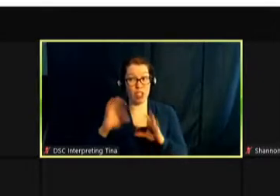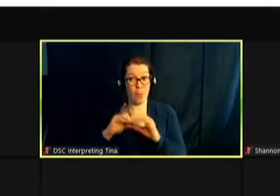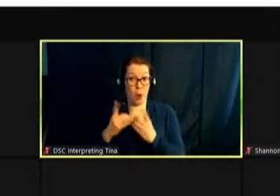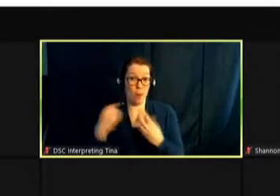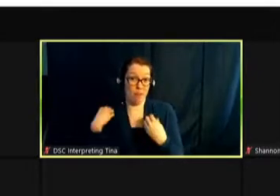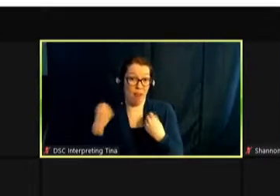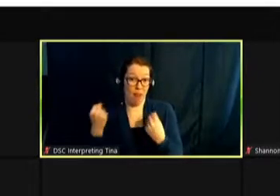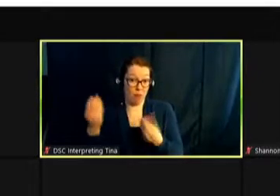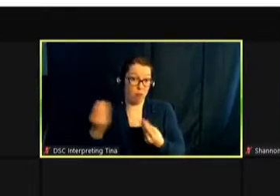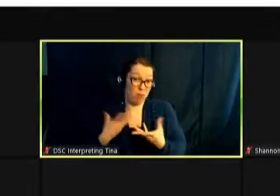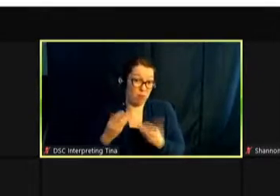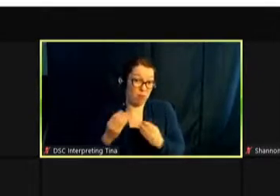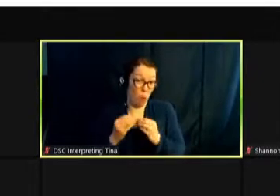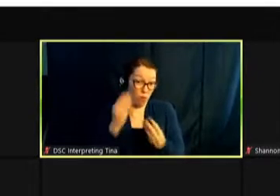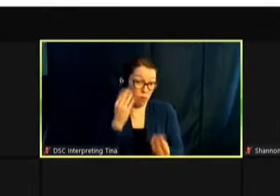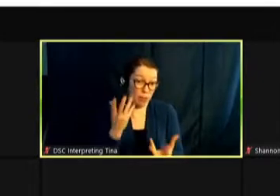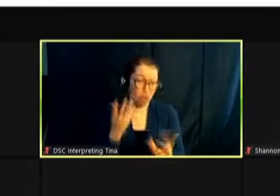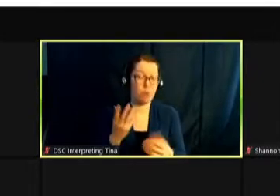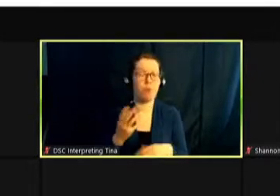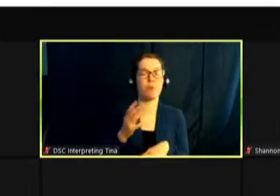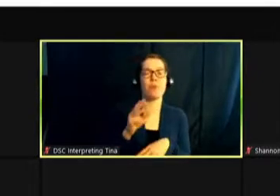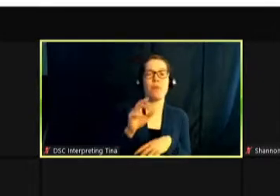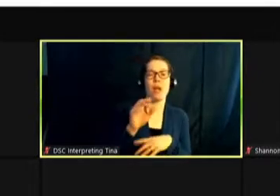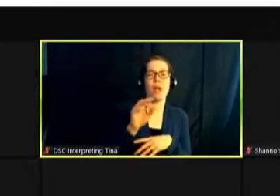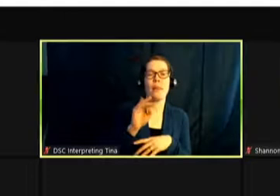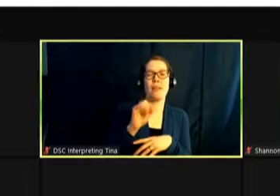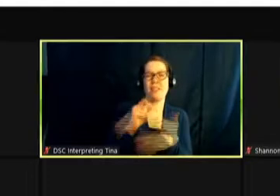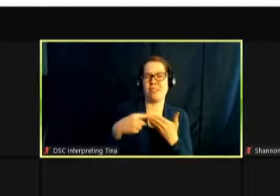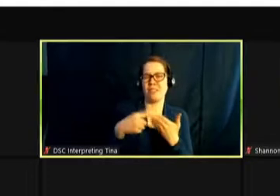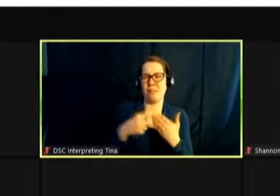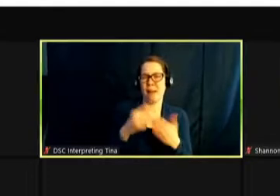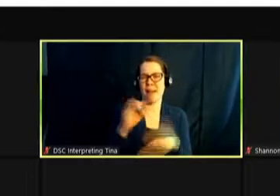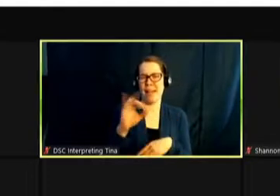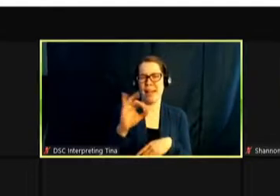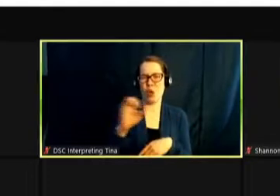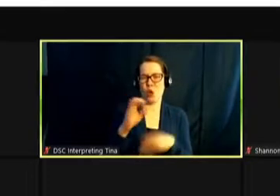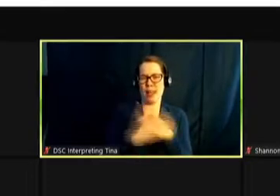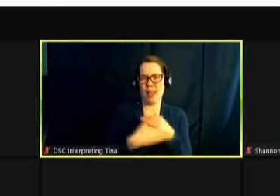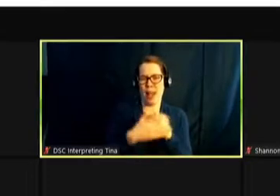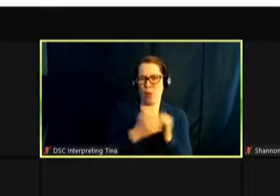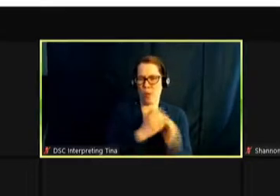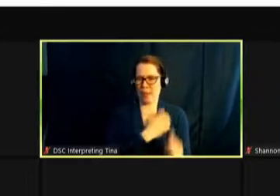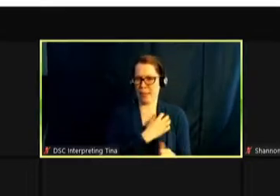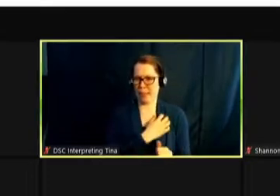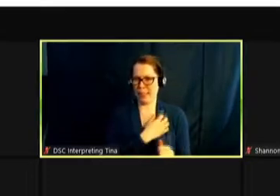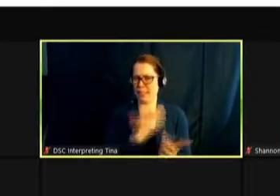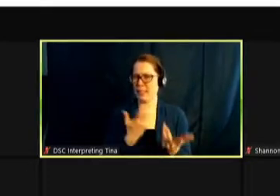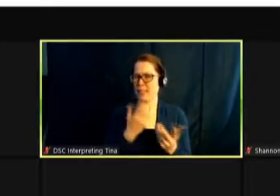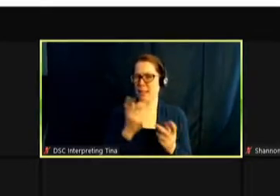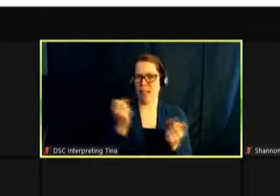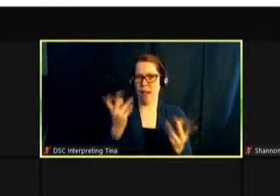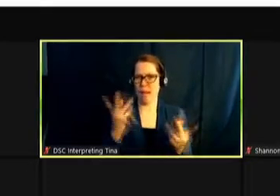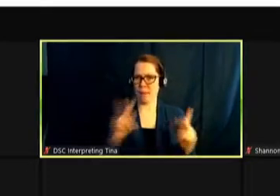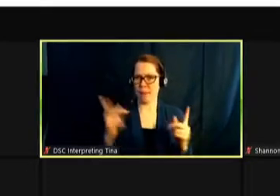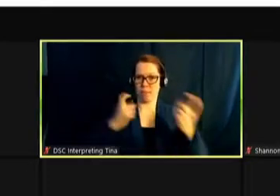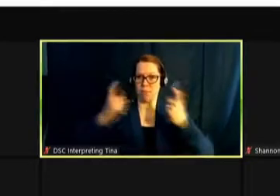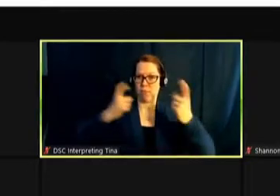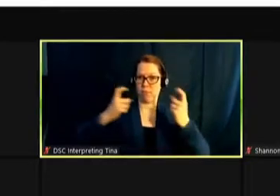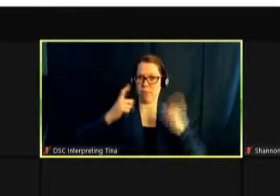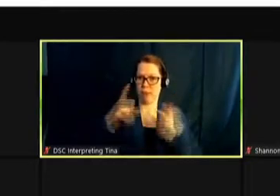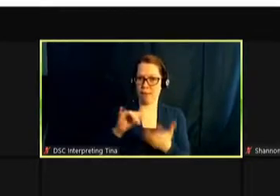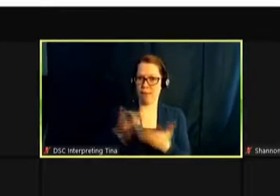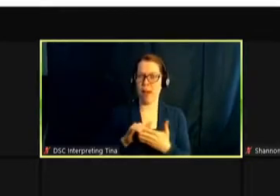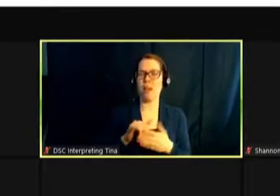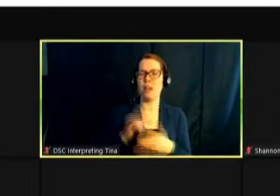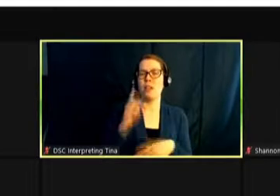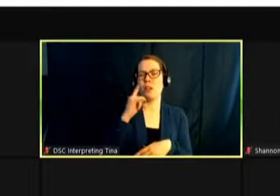follow-up to the whole Erie County thing with the police, because a lot of people are asking about that. So, you know, it's not like, say Lucas